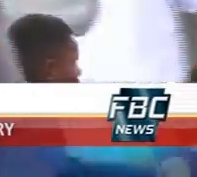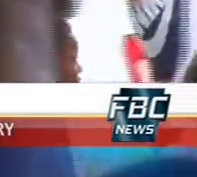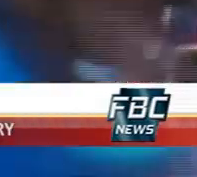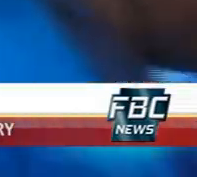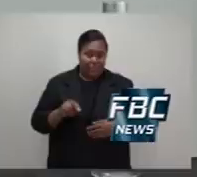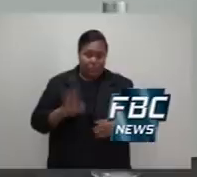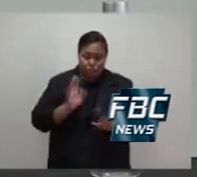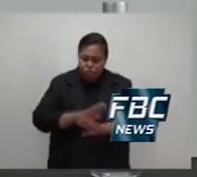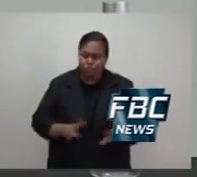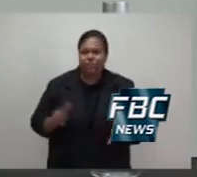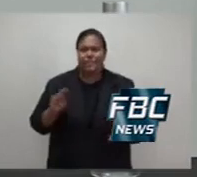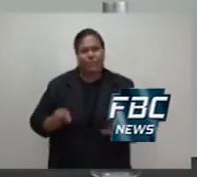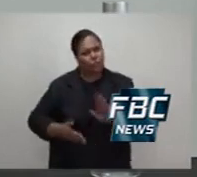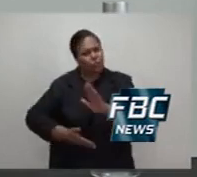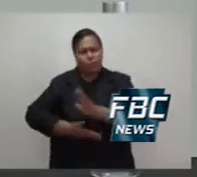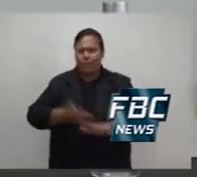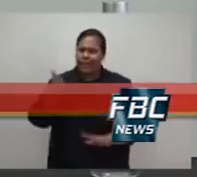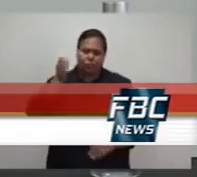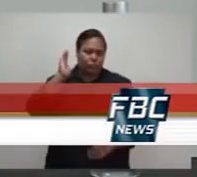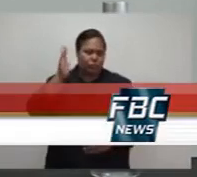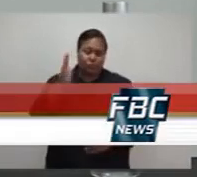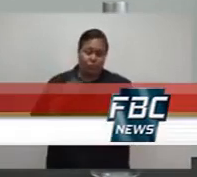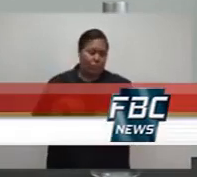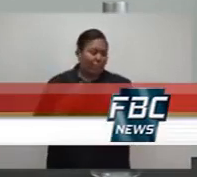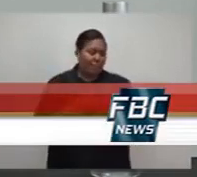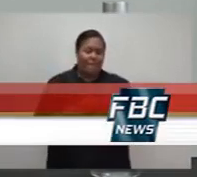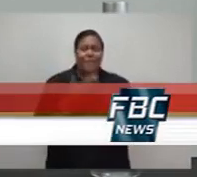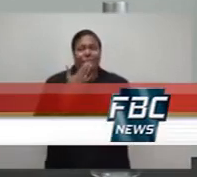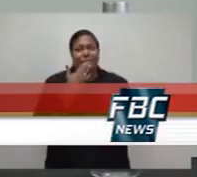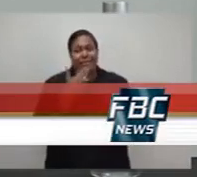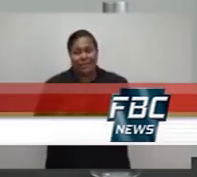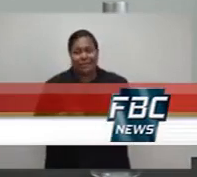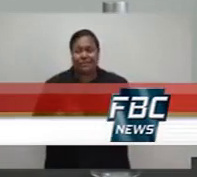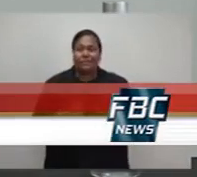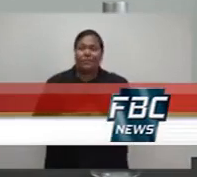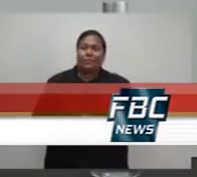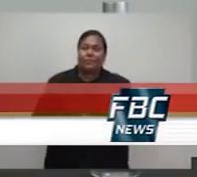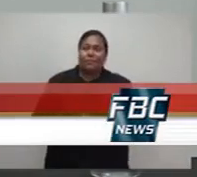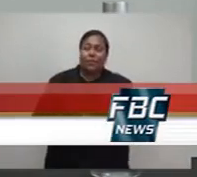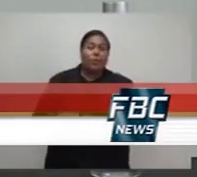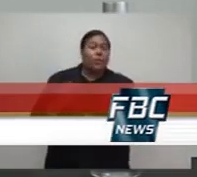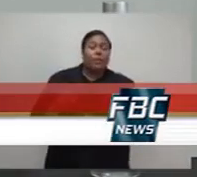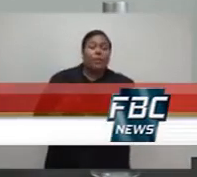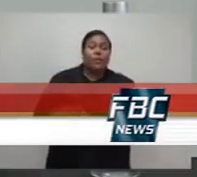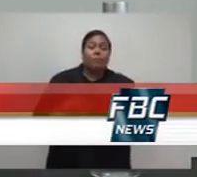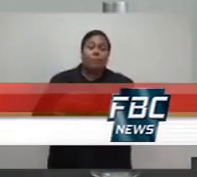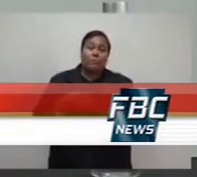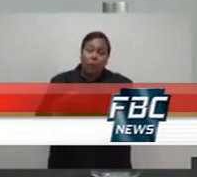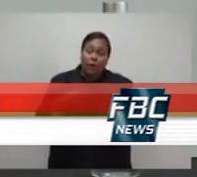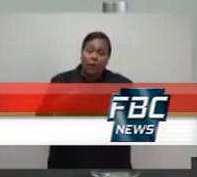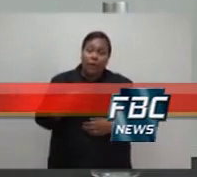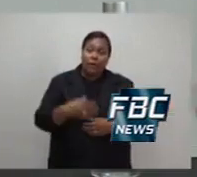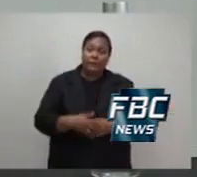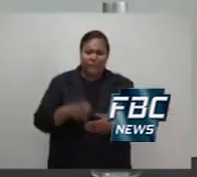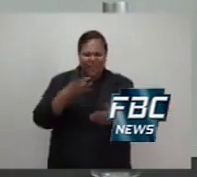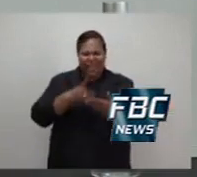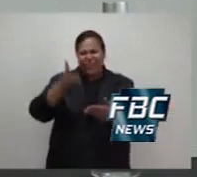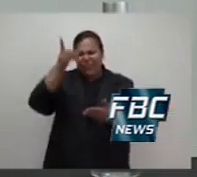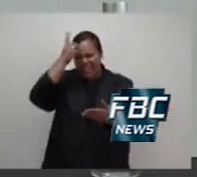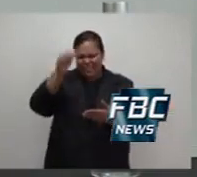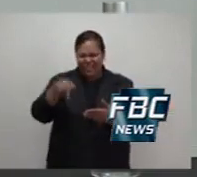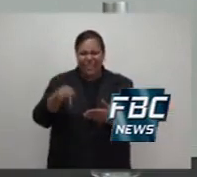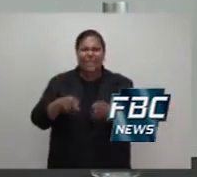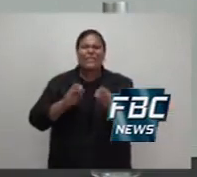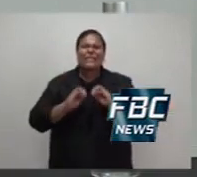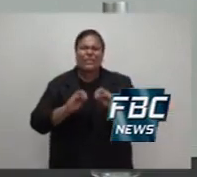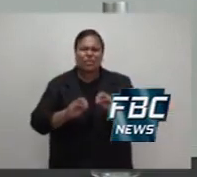pattern. We are very cognizant of the fact that we need a lot more educated children coming